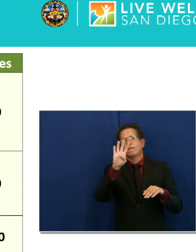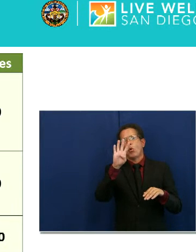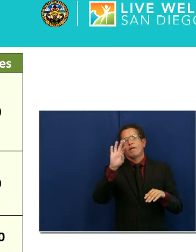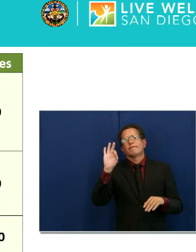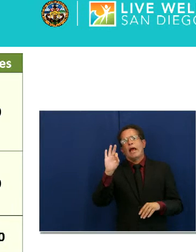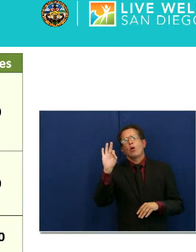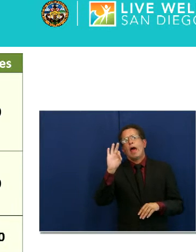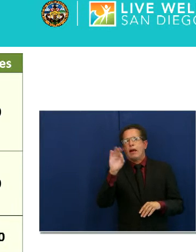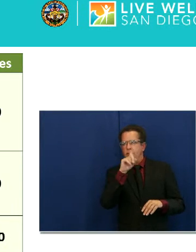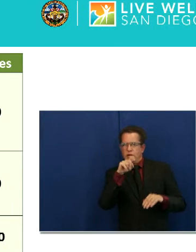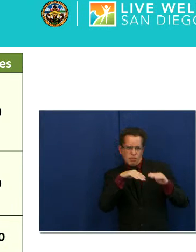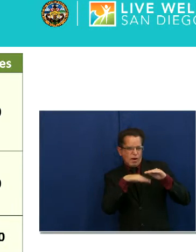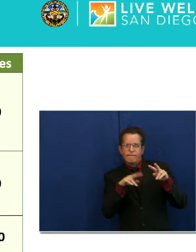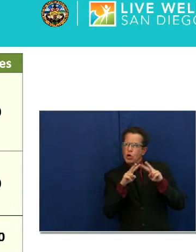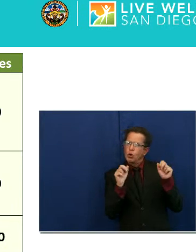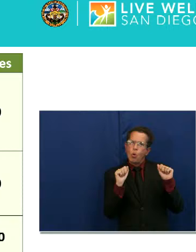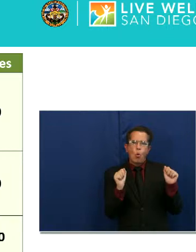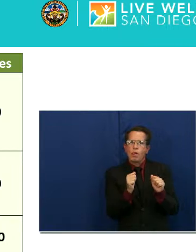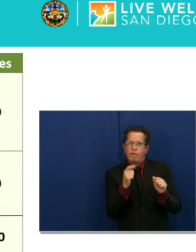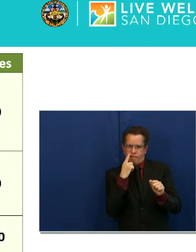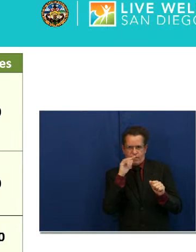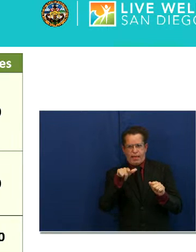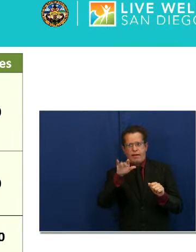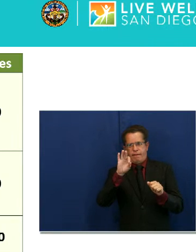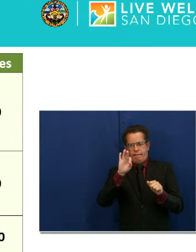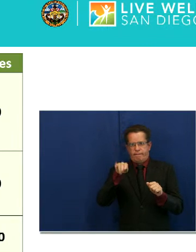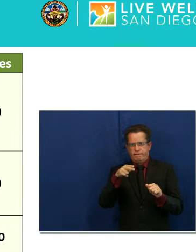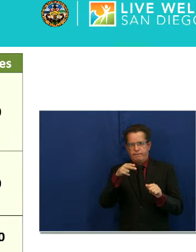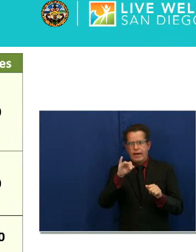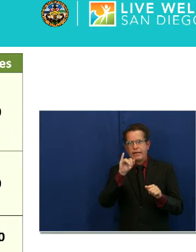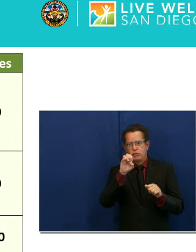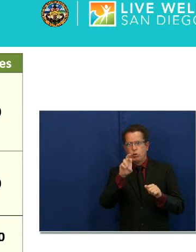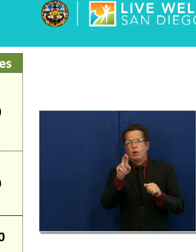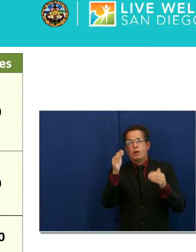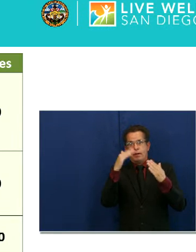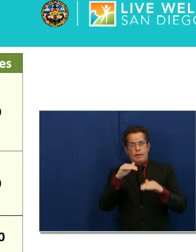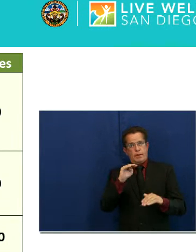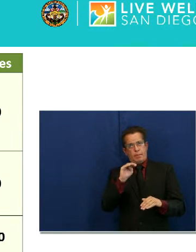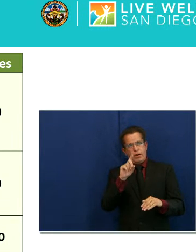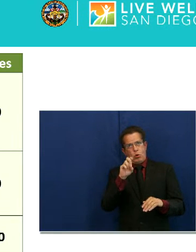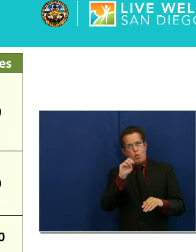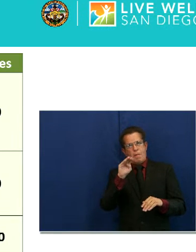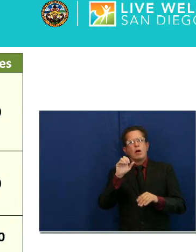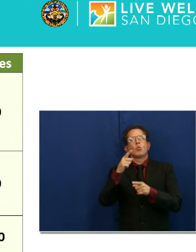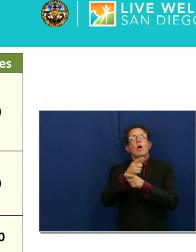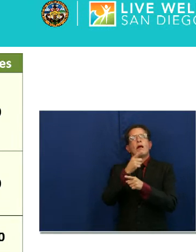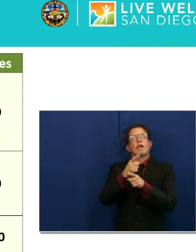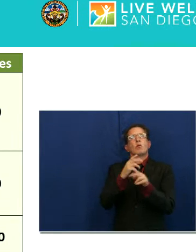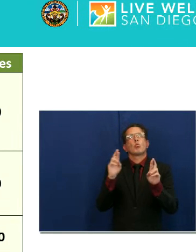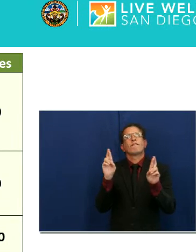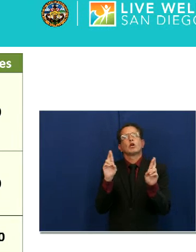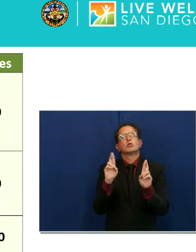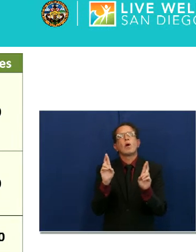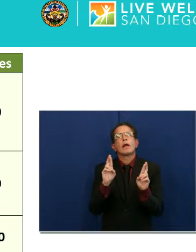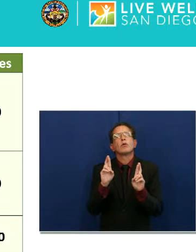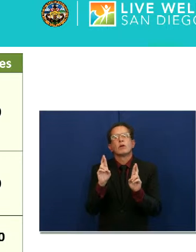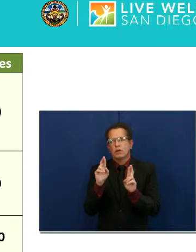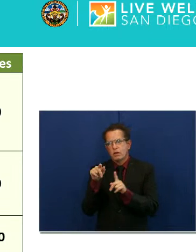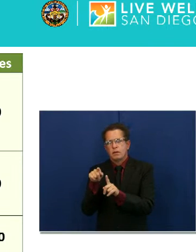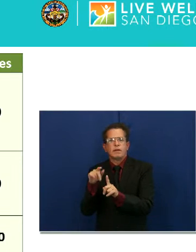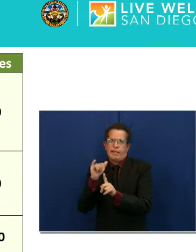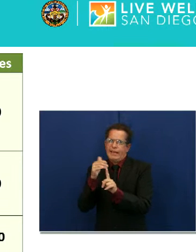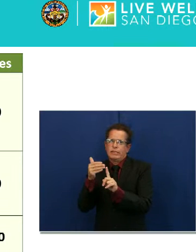Fahrenheit. For Moderna, a refrigerator is required, so that makes it better for